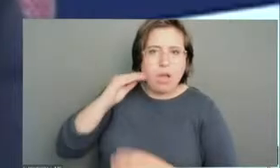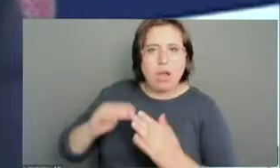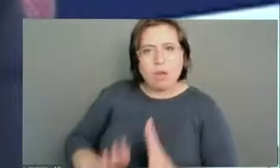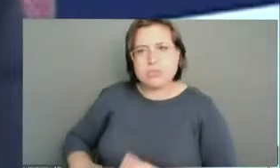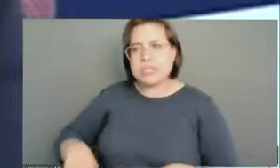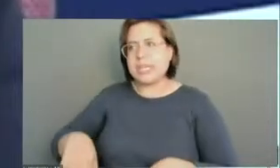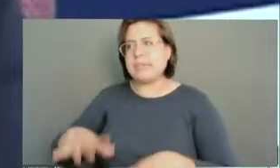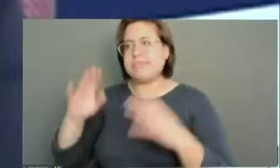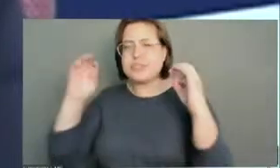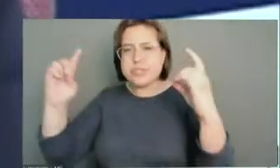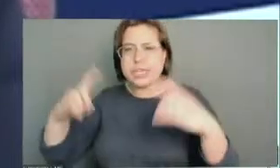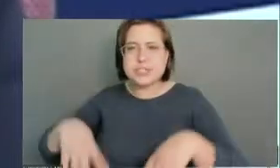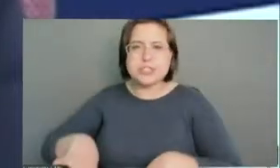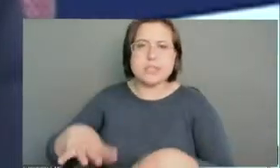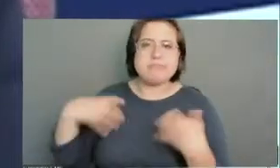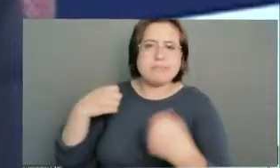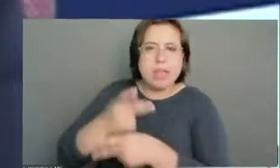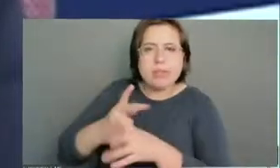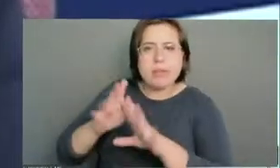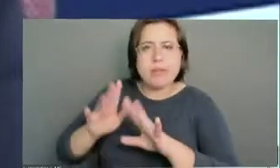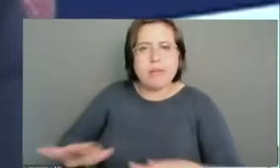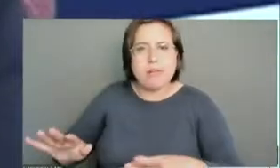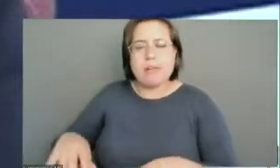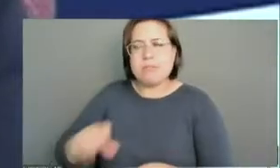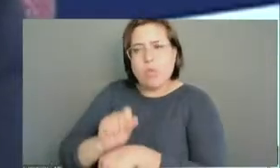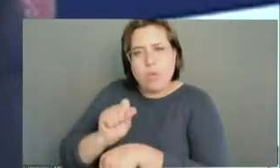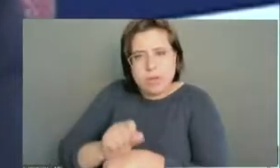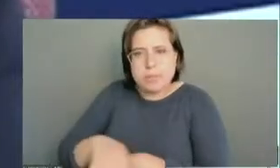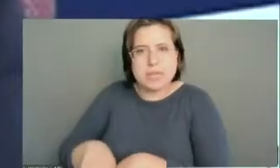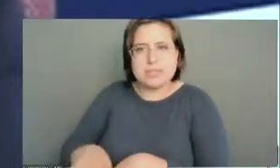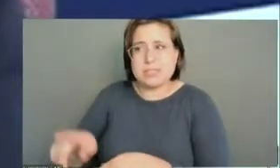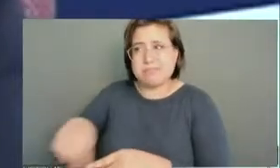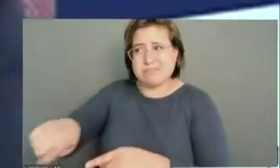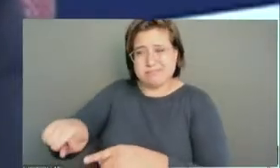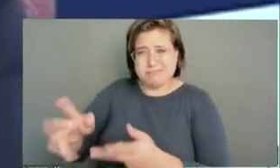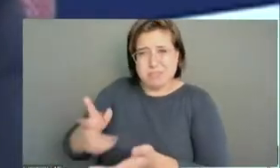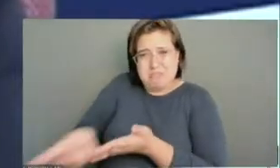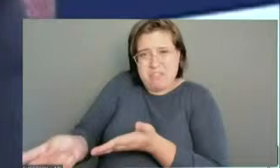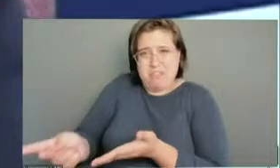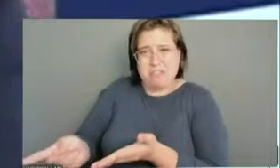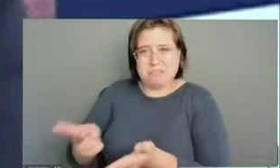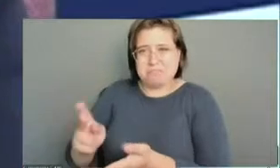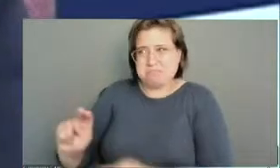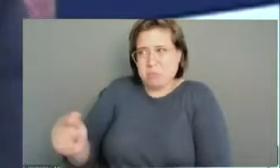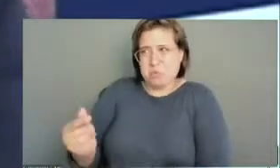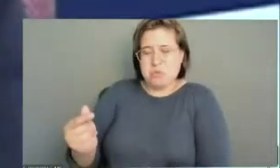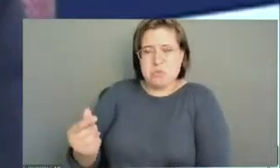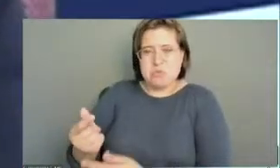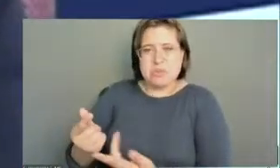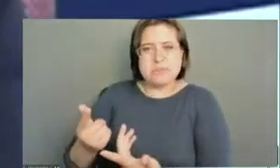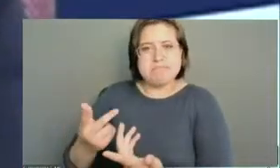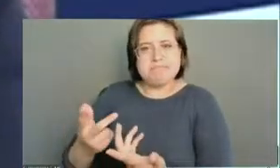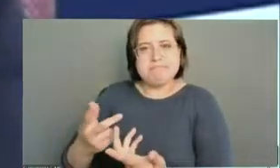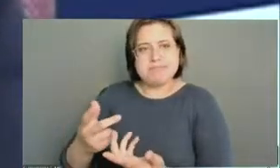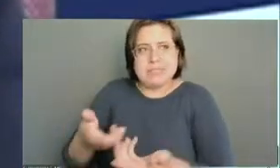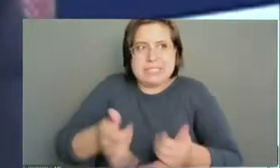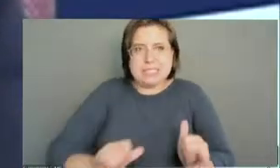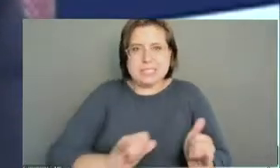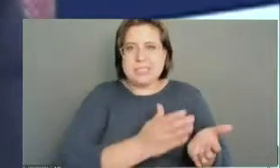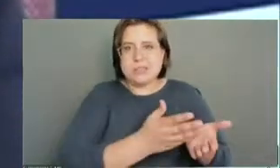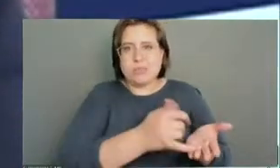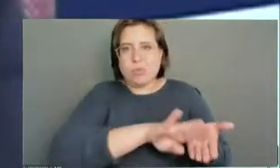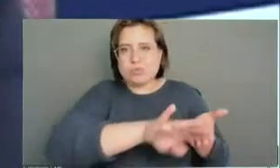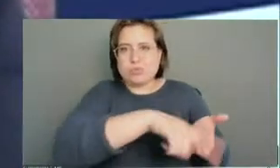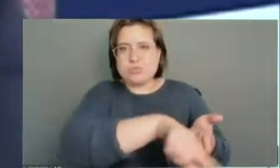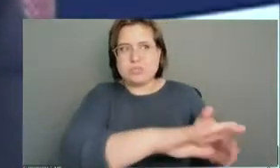beyond, because those have failed too many and have made minoritized and marginalized communities the most vulnerable to all of the tragedies